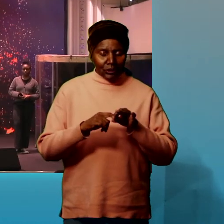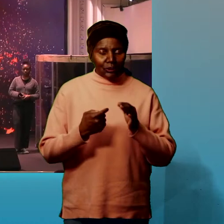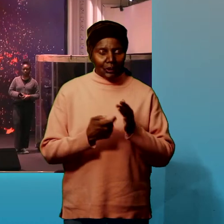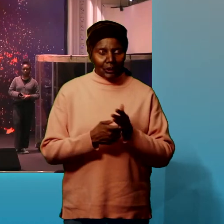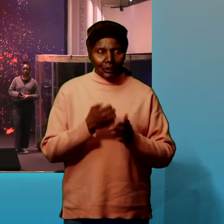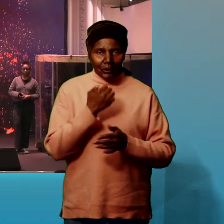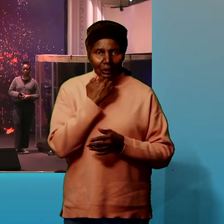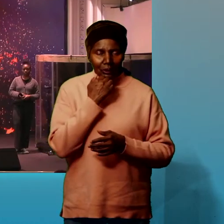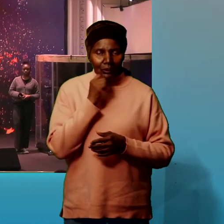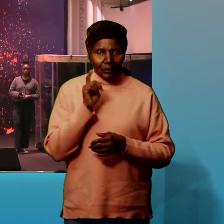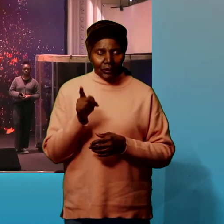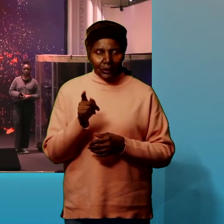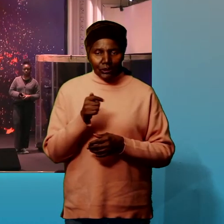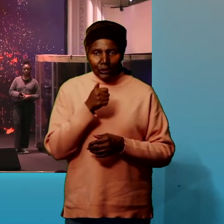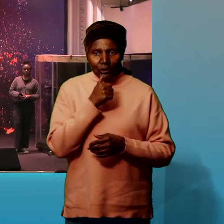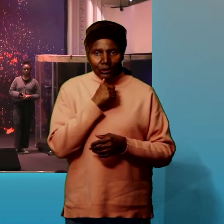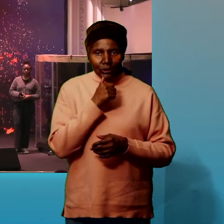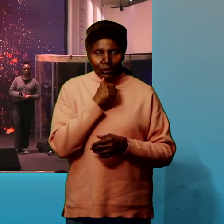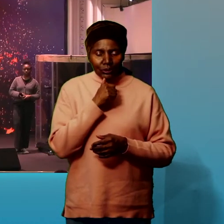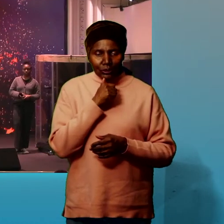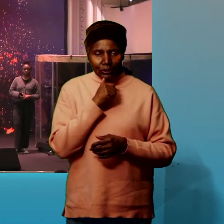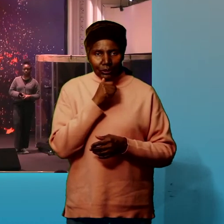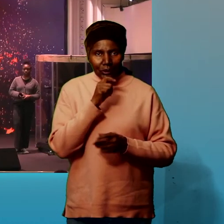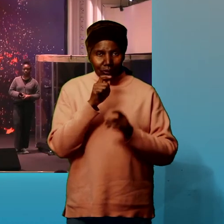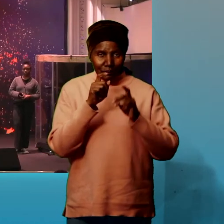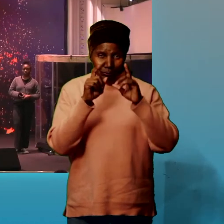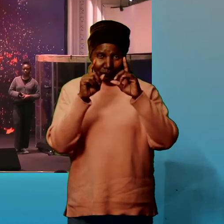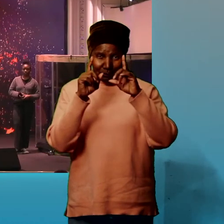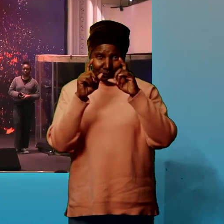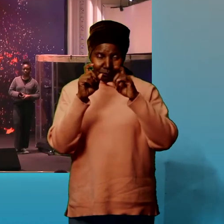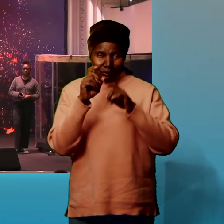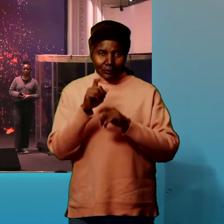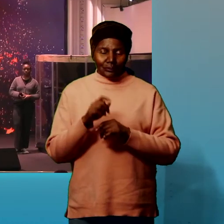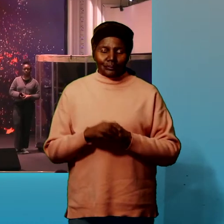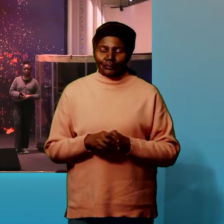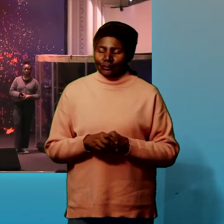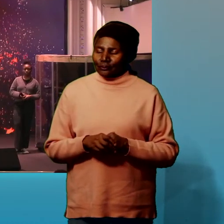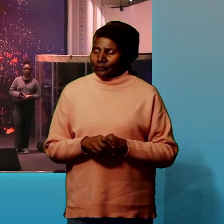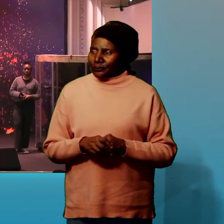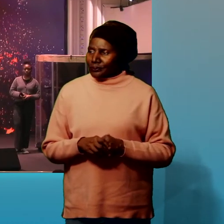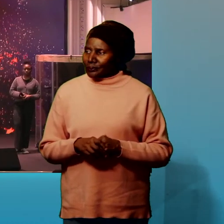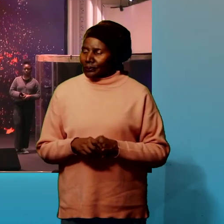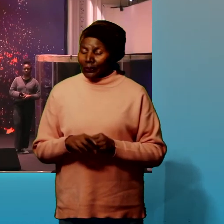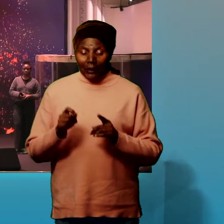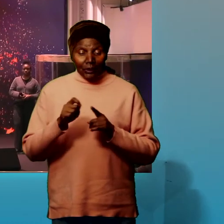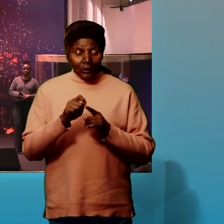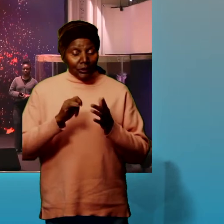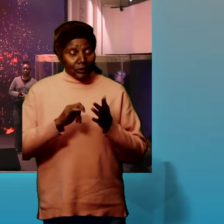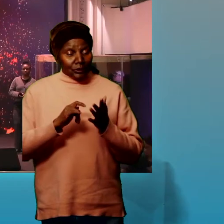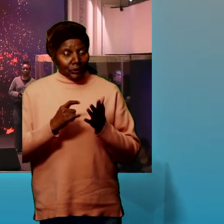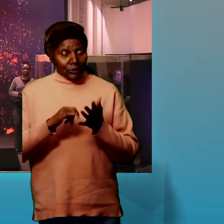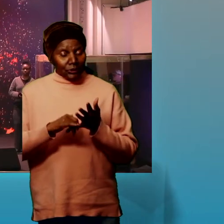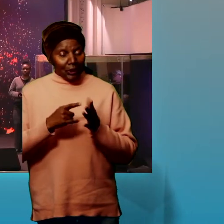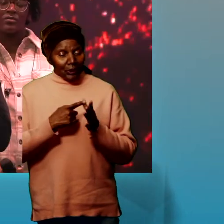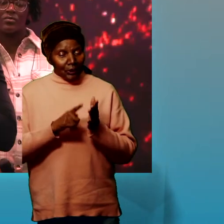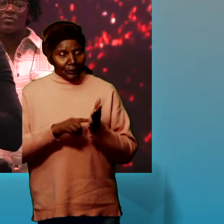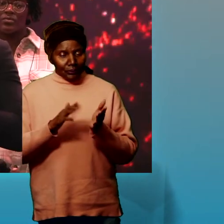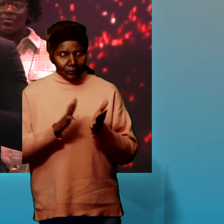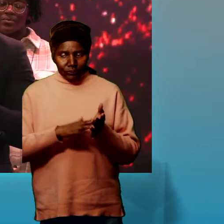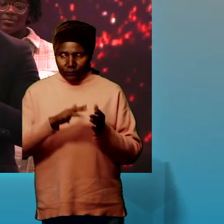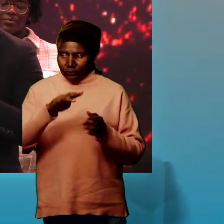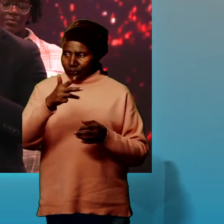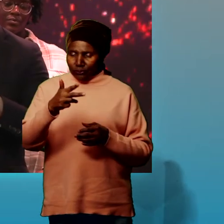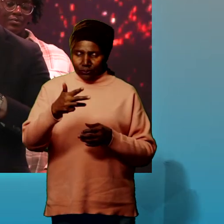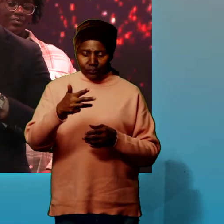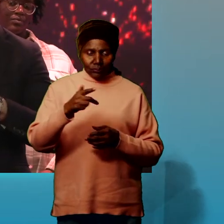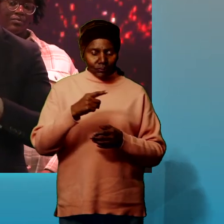on the screen in just a moment. There's a wonderful couple of verses at the start of Psalm 9 that David declares,